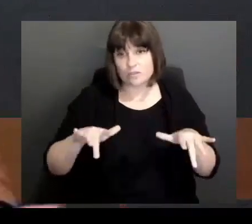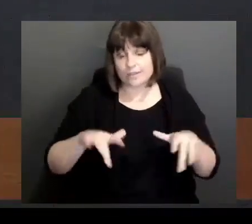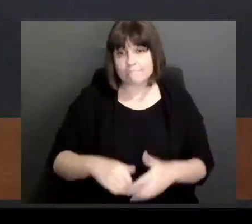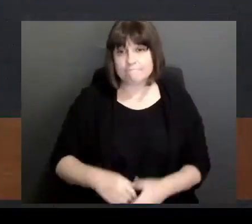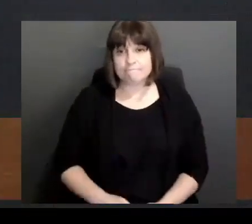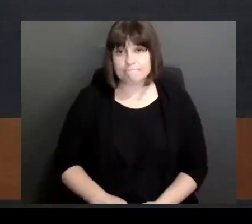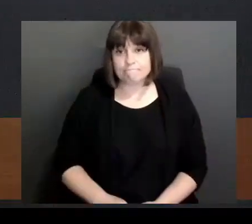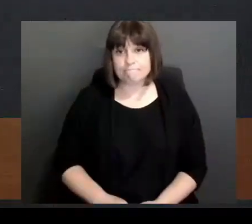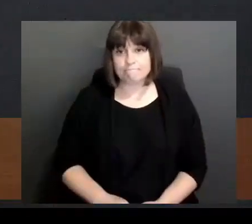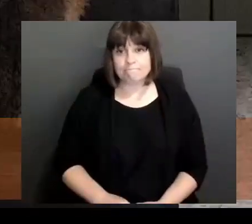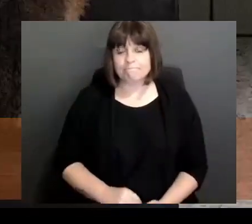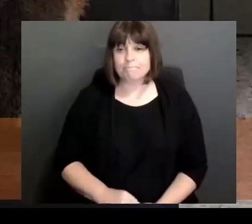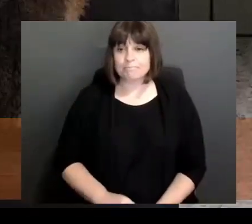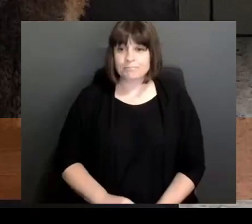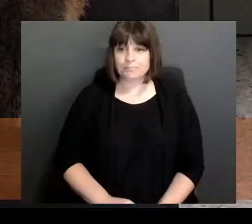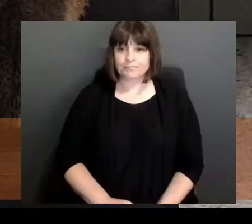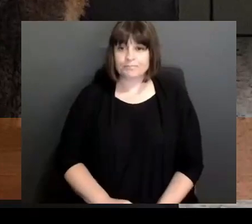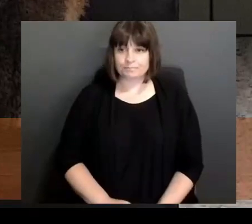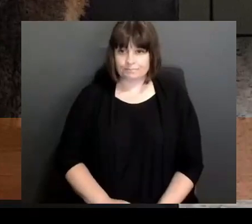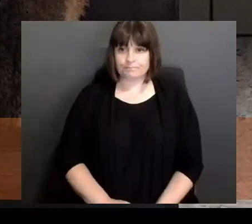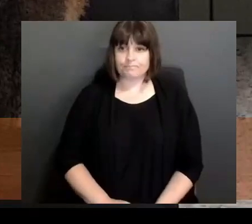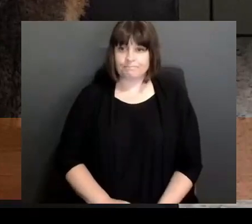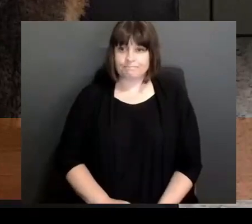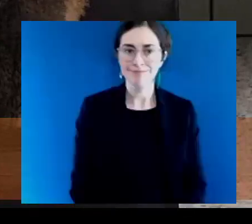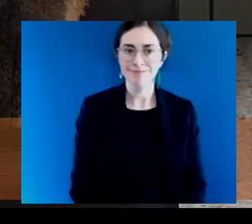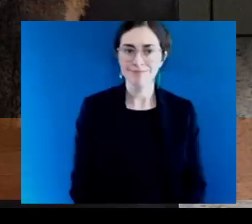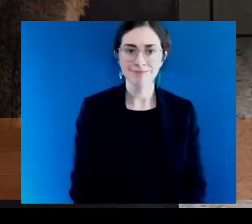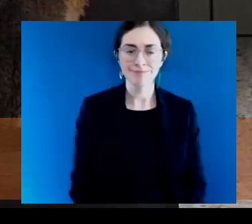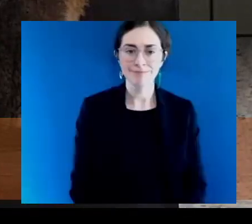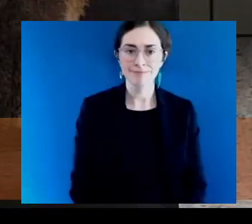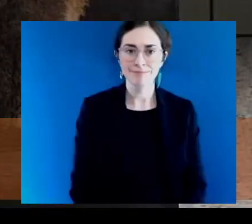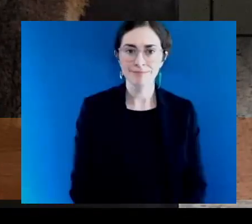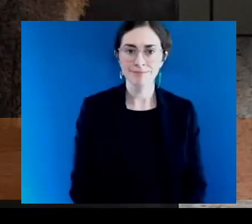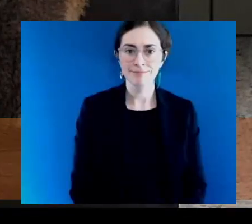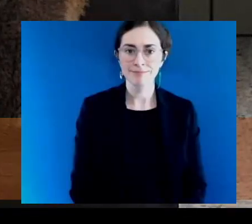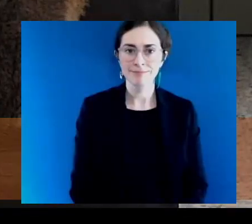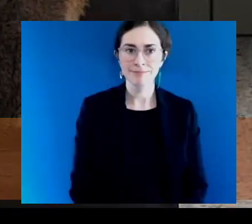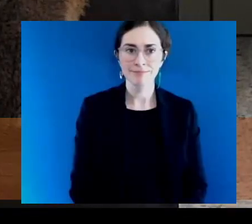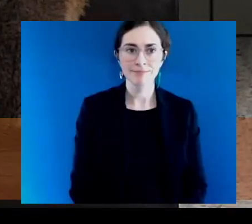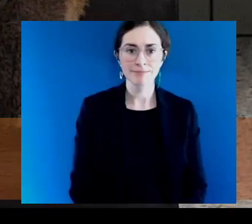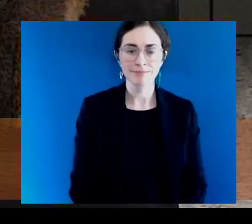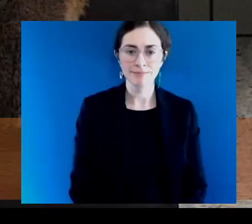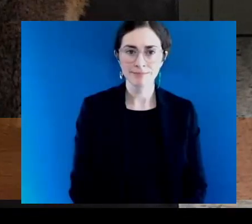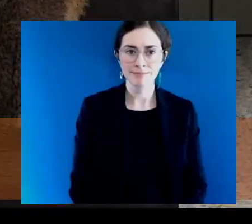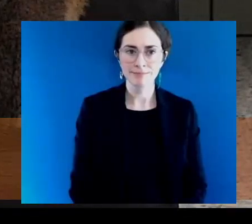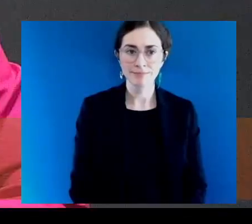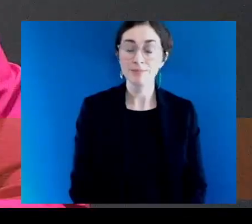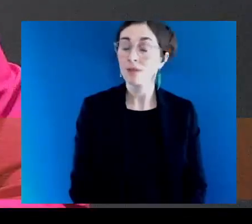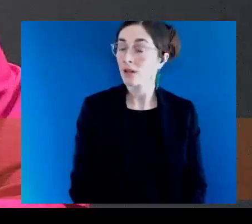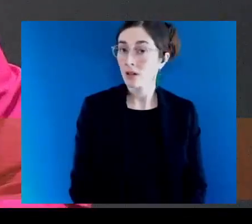Yeah. I find it striking that it's taken this Truth Commission to get to